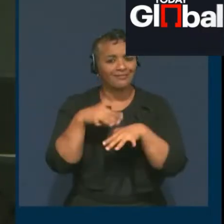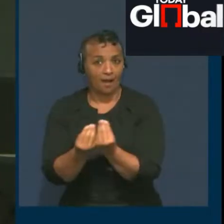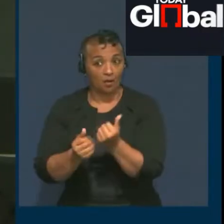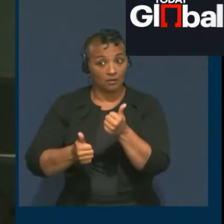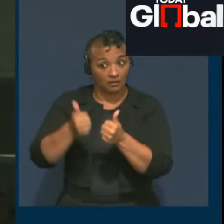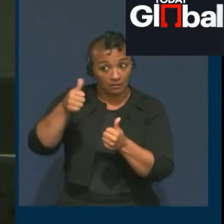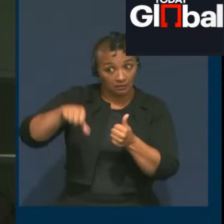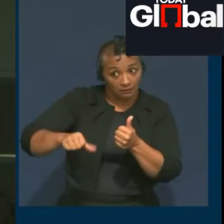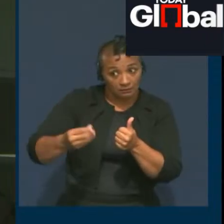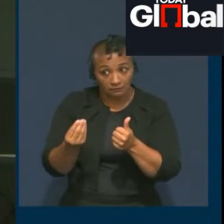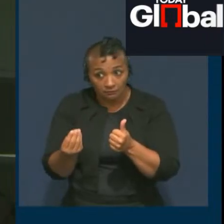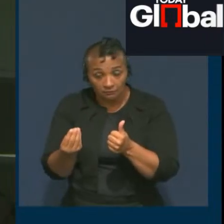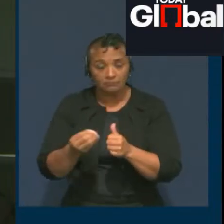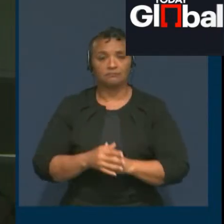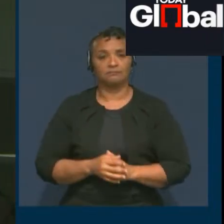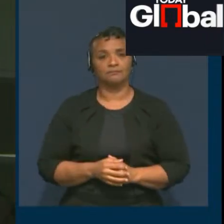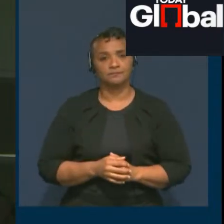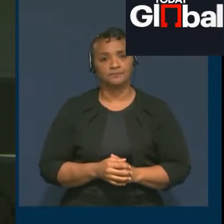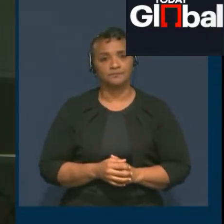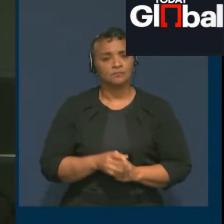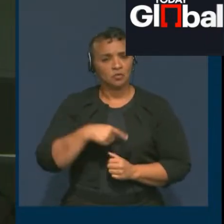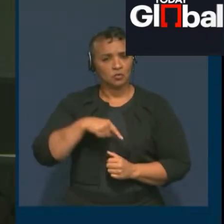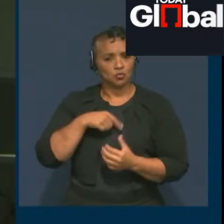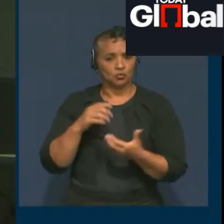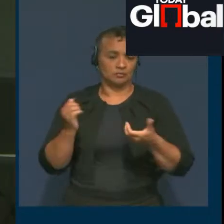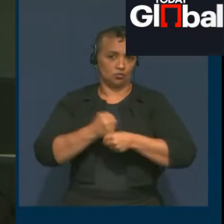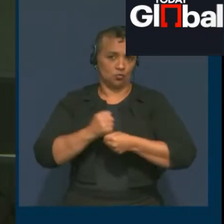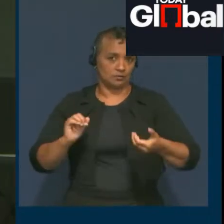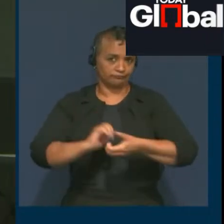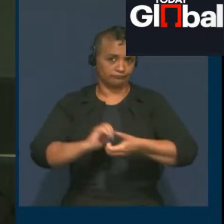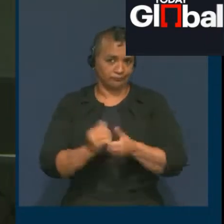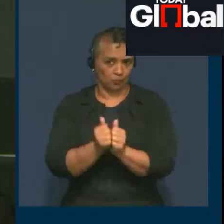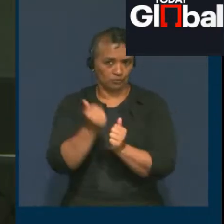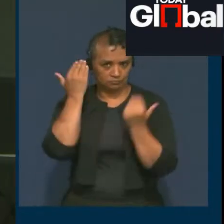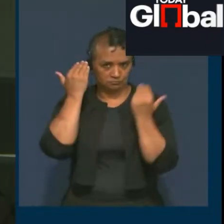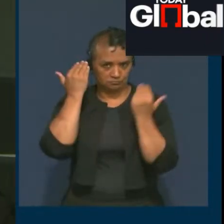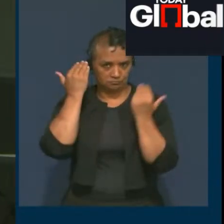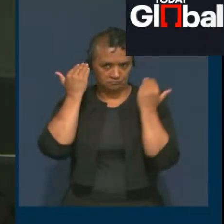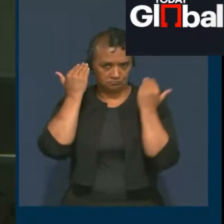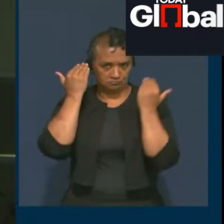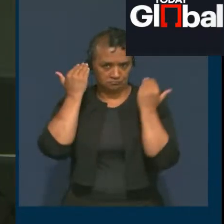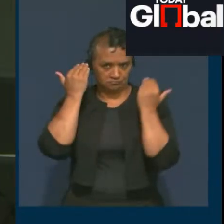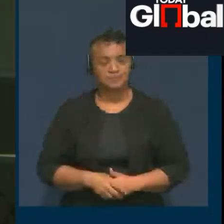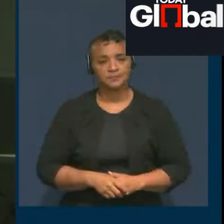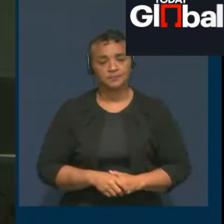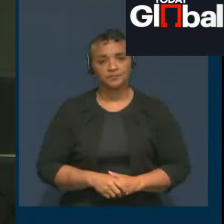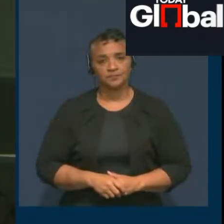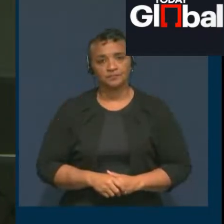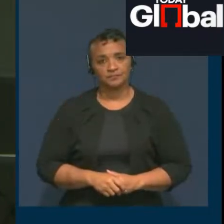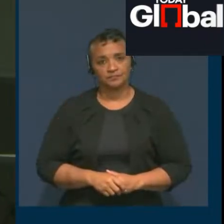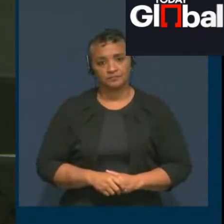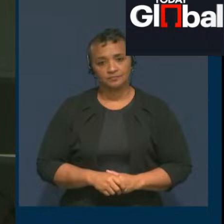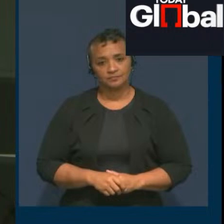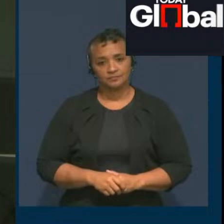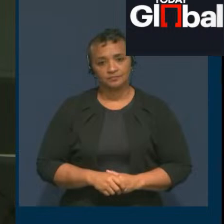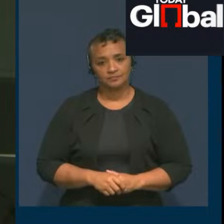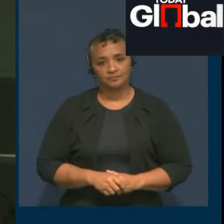in coordination with the competent authorities. We have also drawn